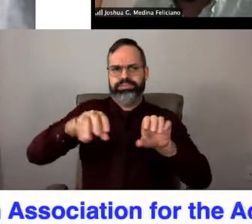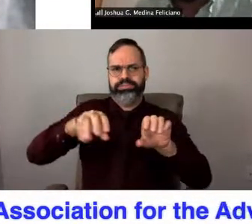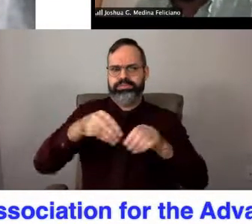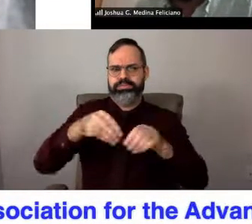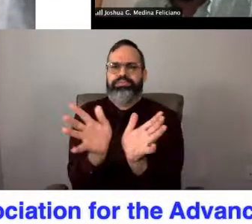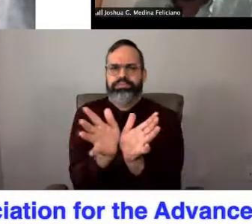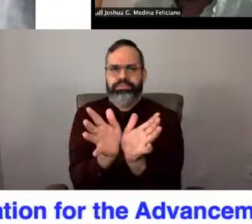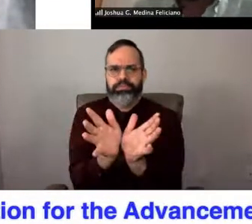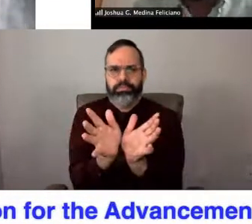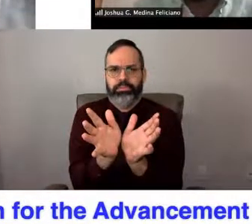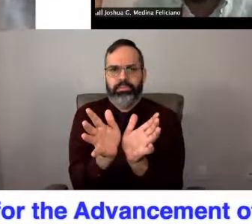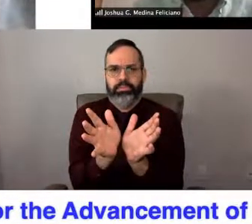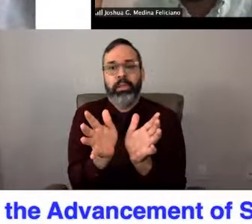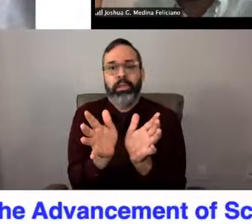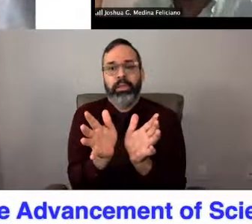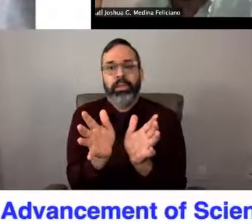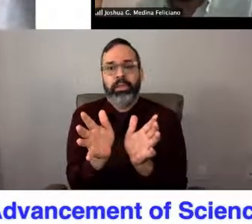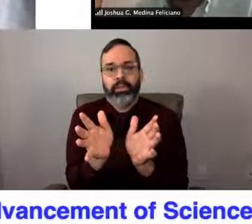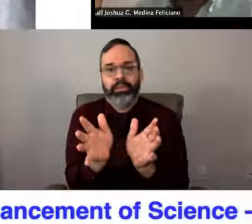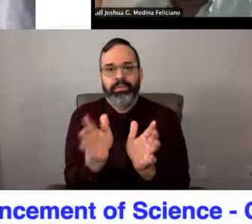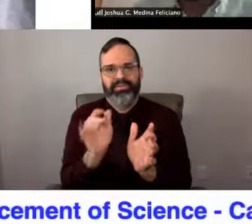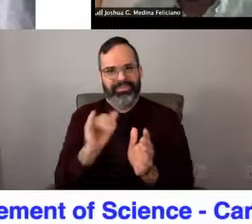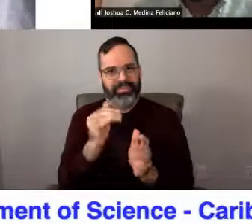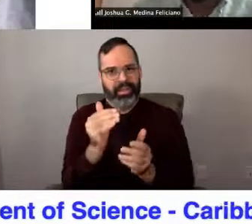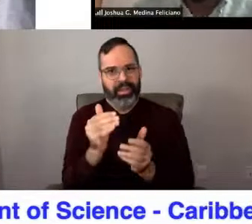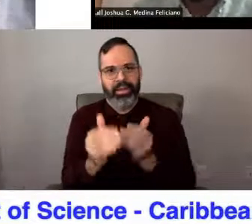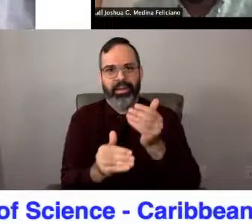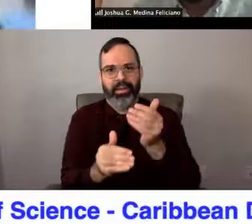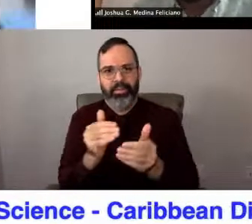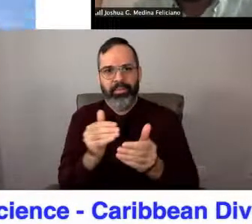been studying this process for about 2 decades